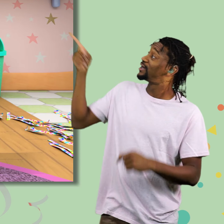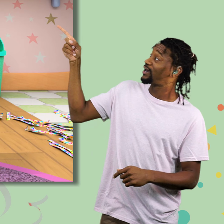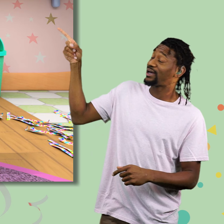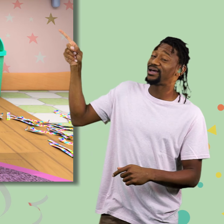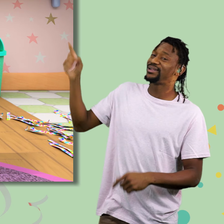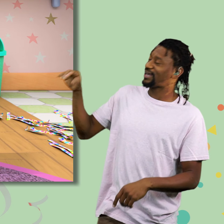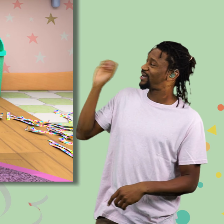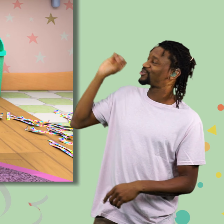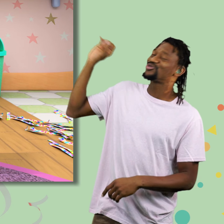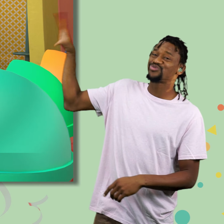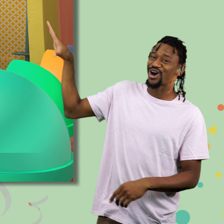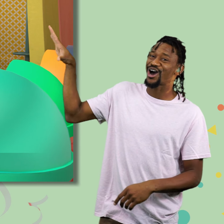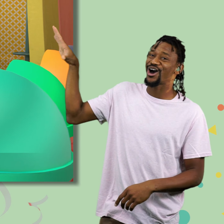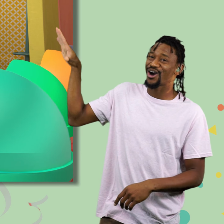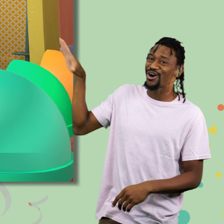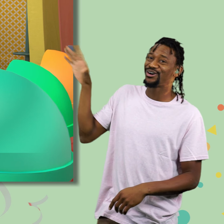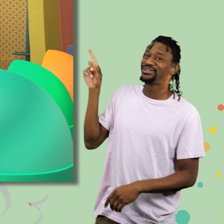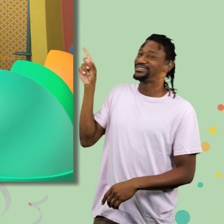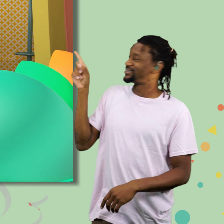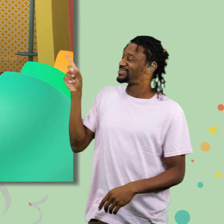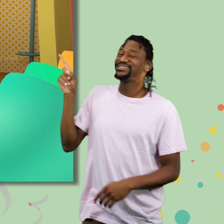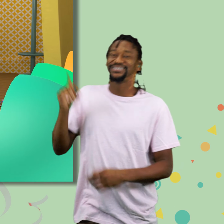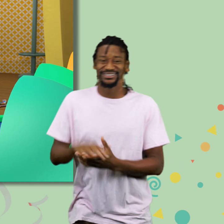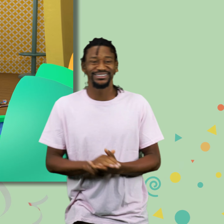bin, now baby knows where plastic goes